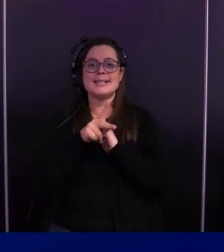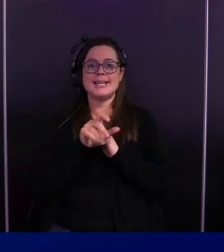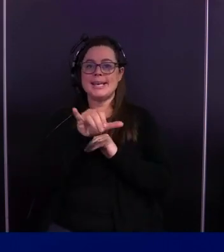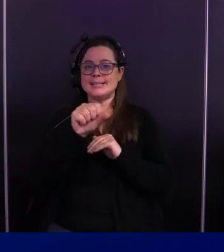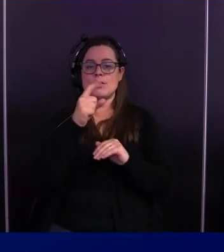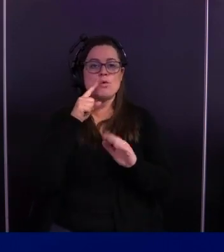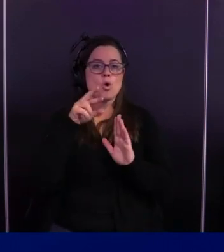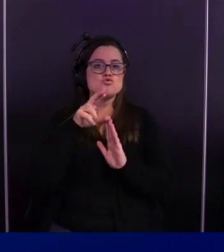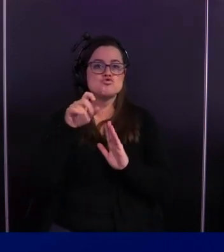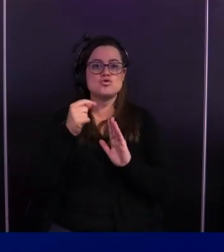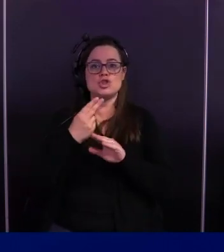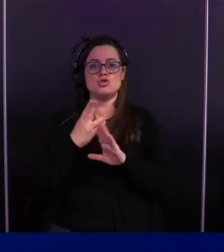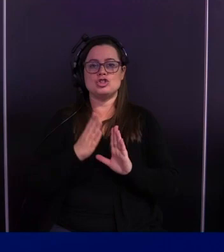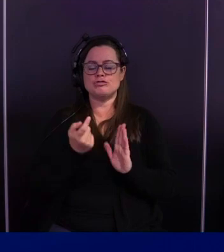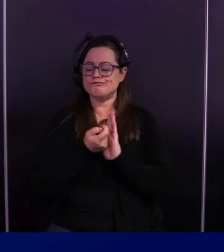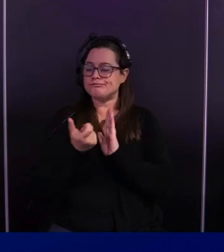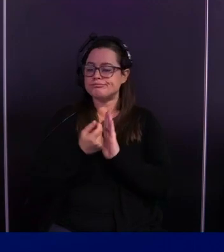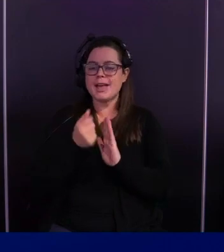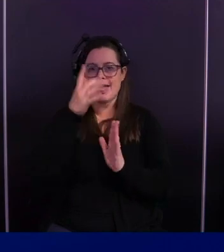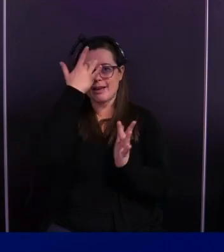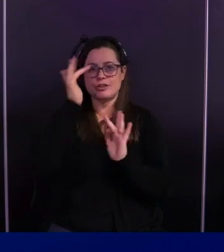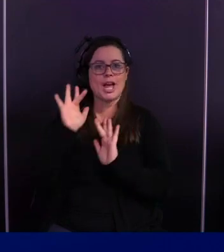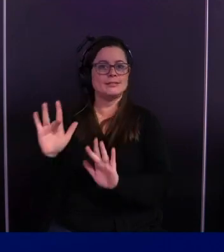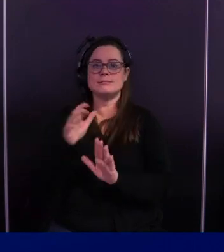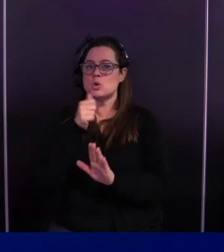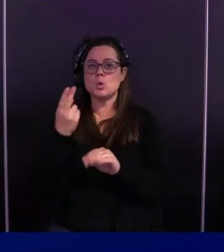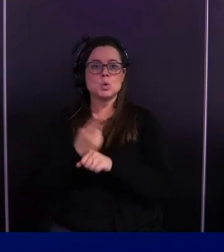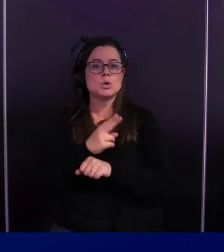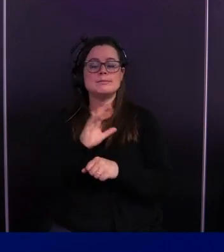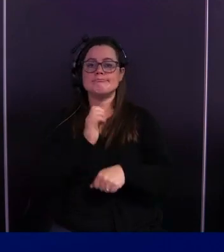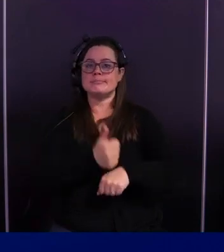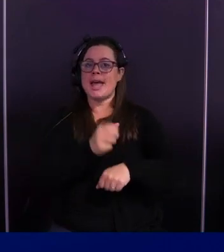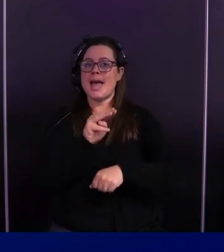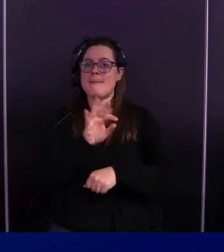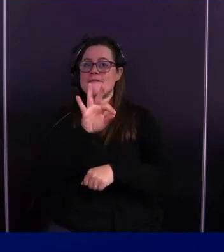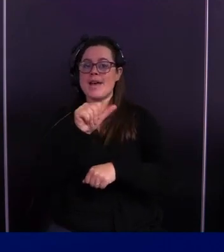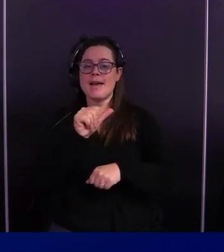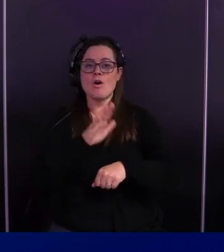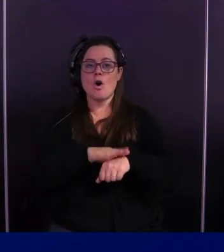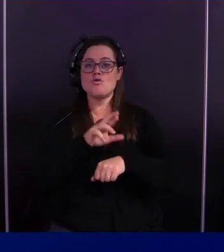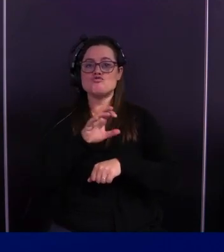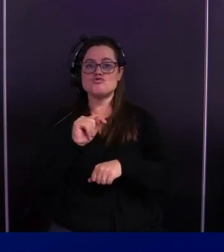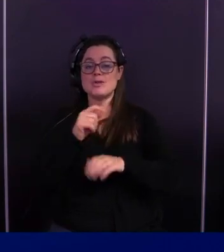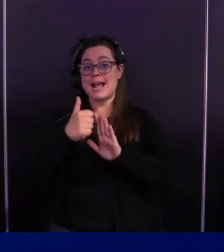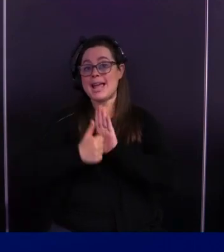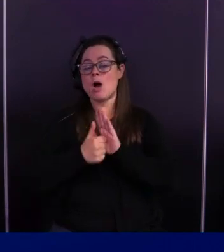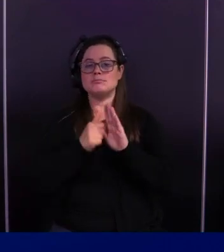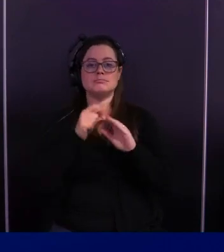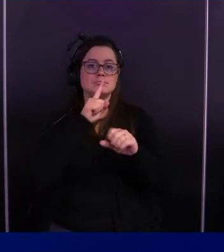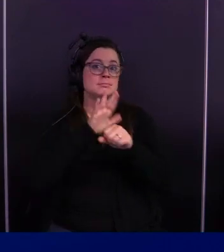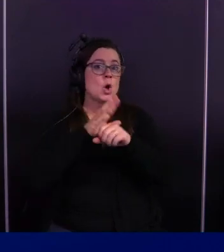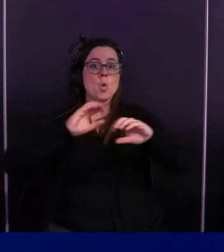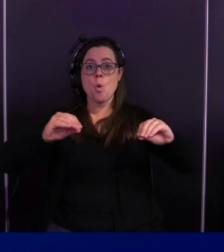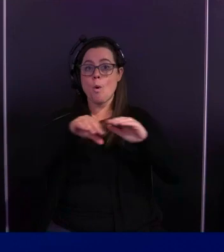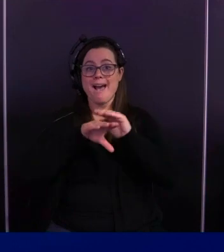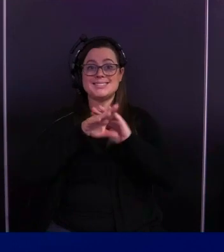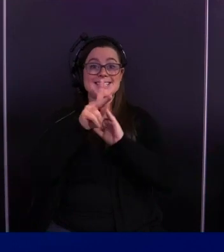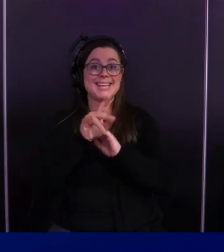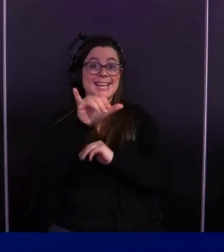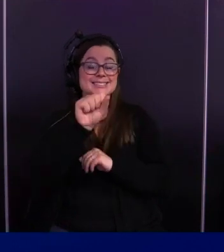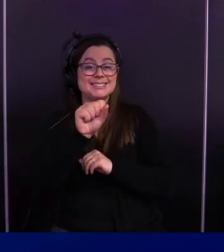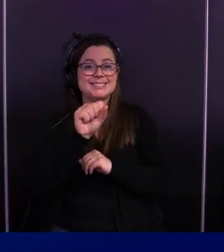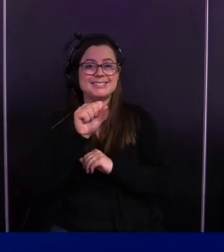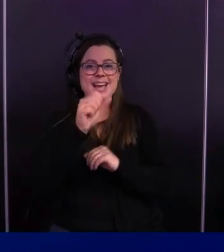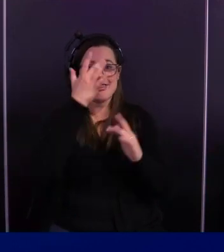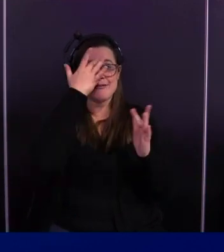root user and just forget about it. Don't use them. Put MFA on the root account. Make sure there's no access keys, and then just